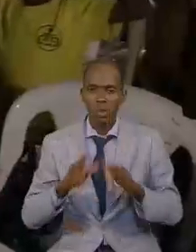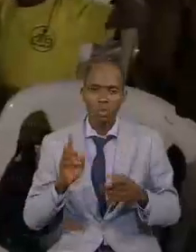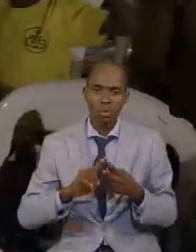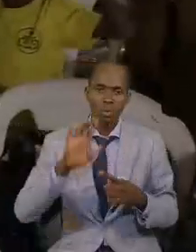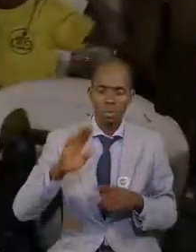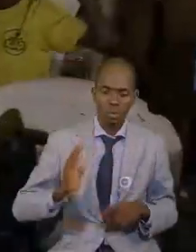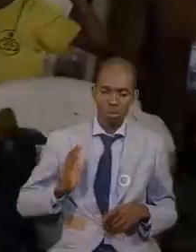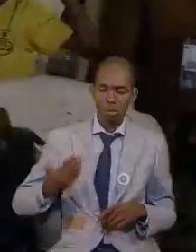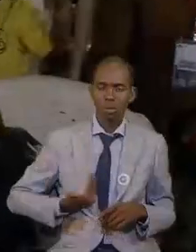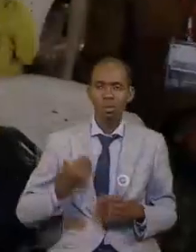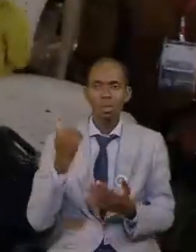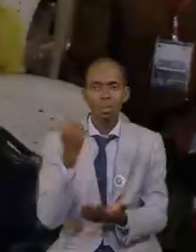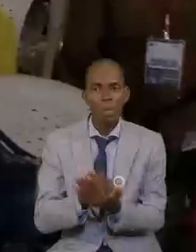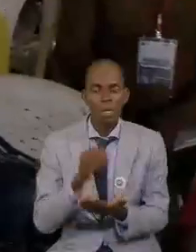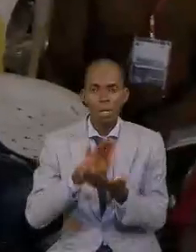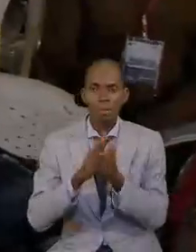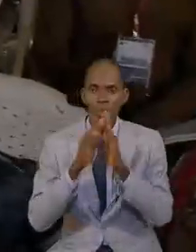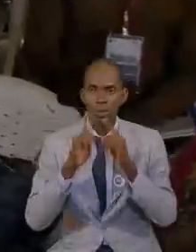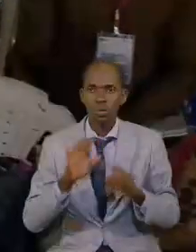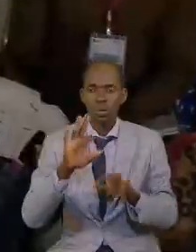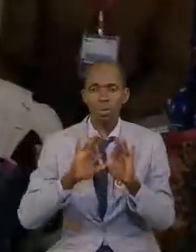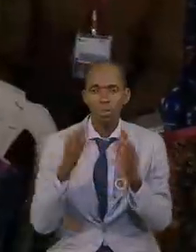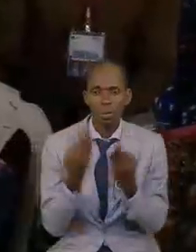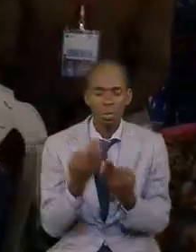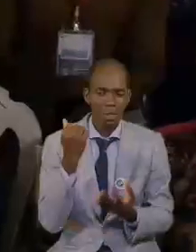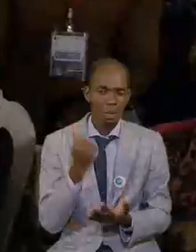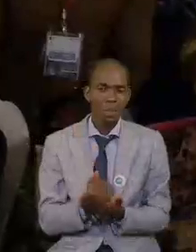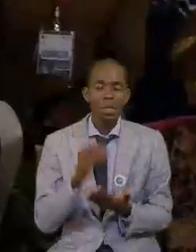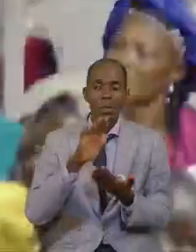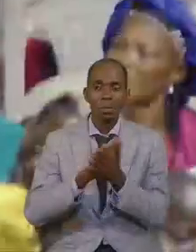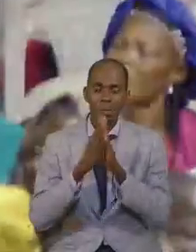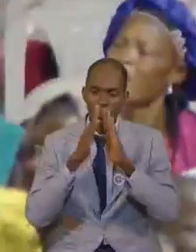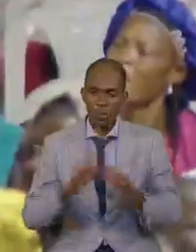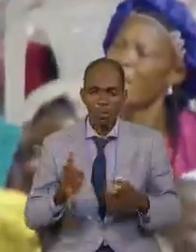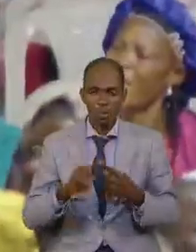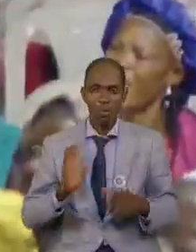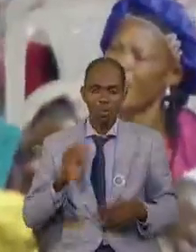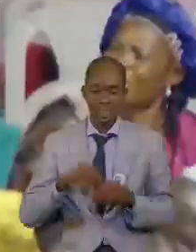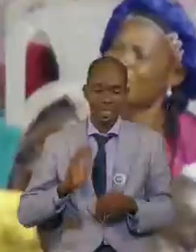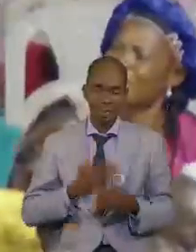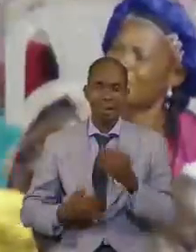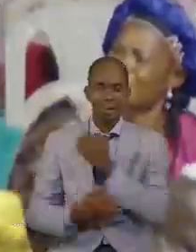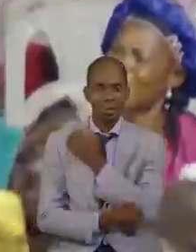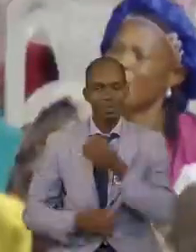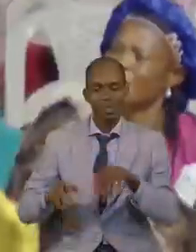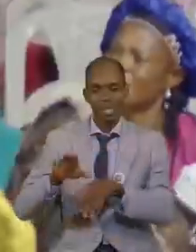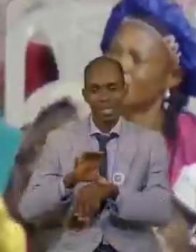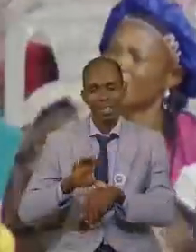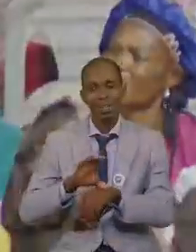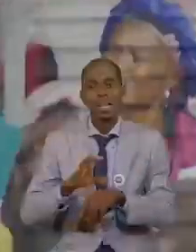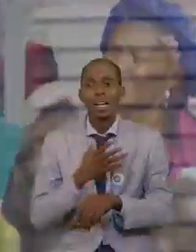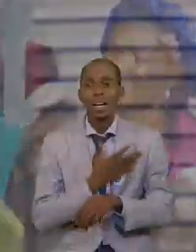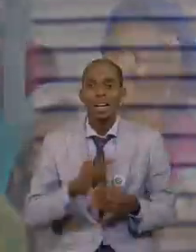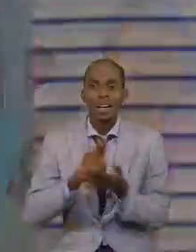peace in your family, peace in our country, Cameroon, and peace in all